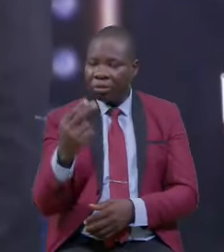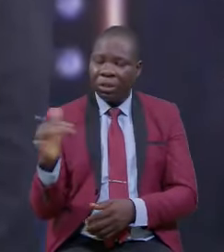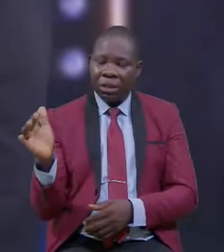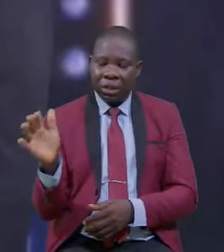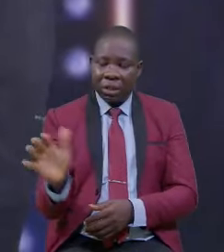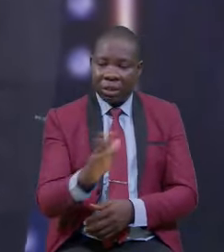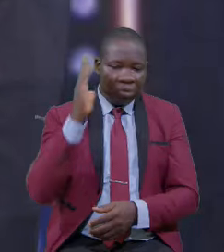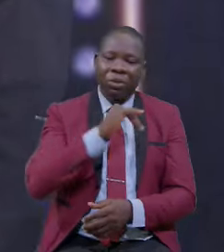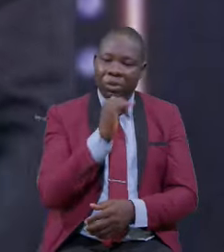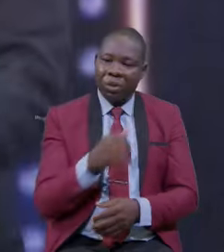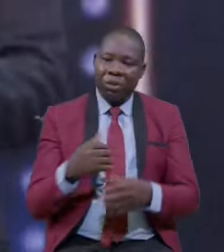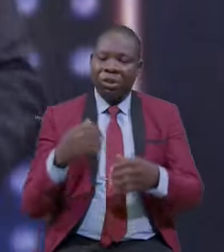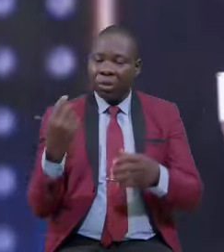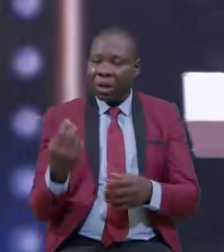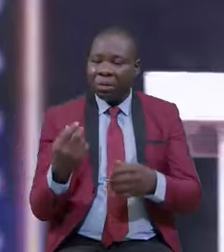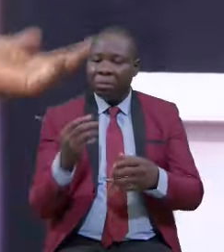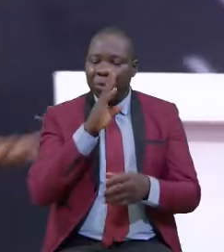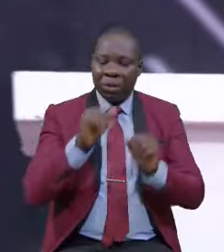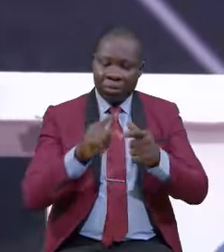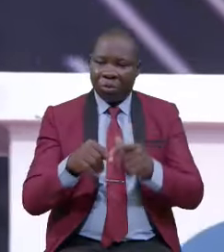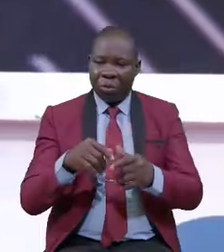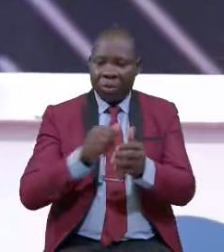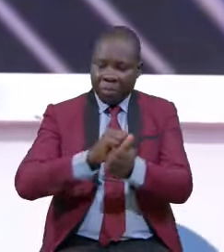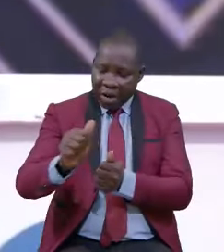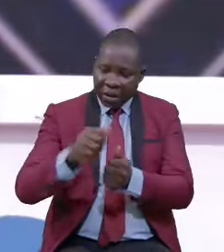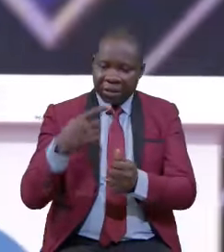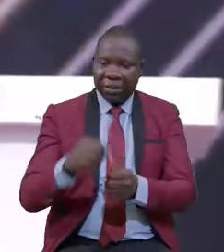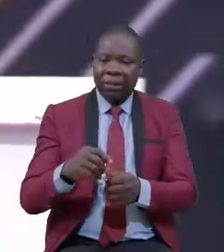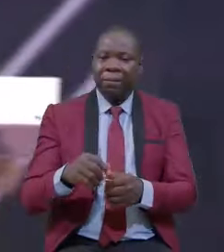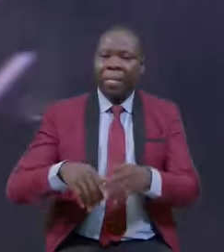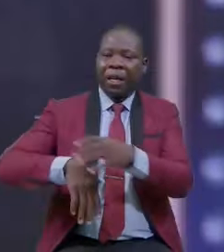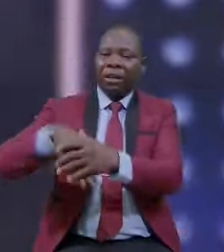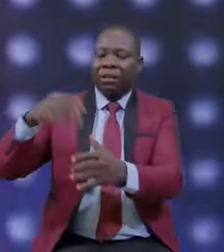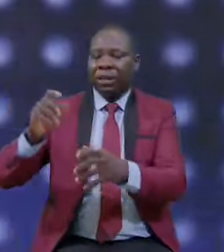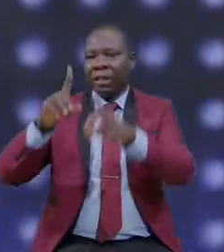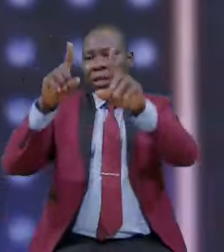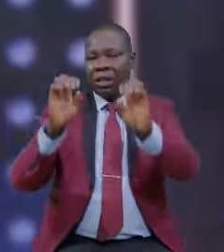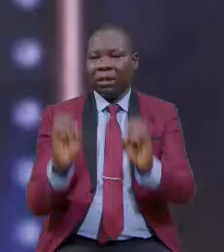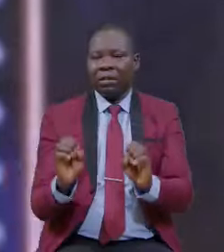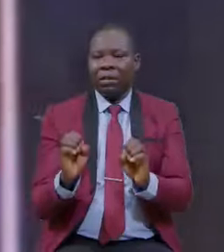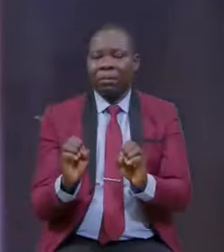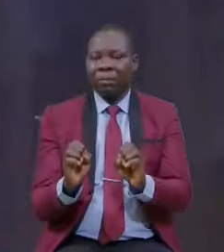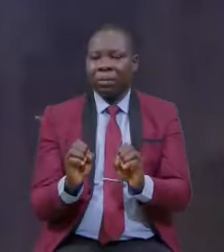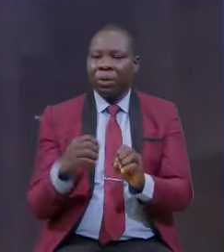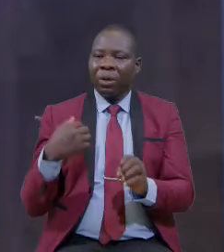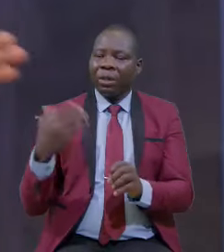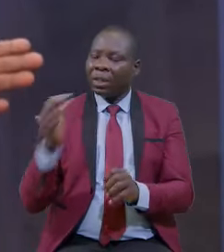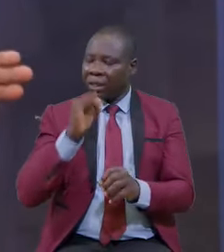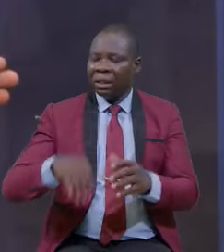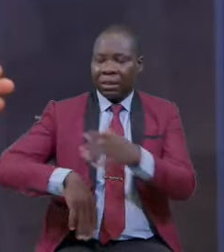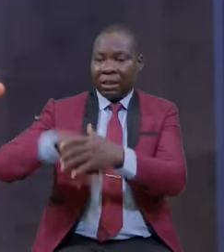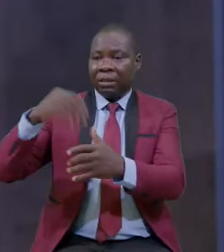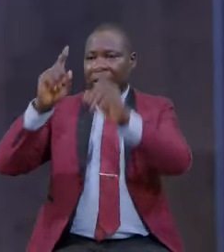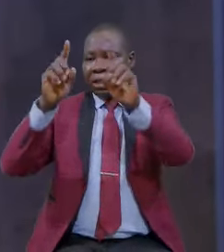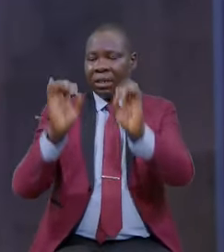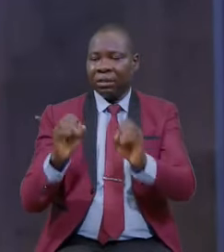we leave this world. And the exam is not here, it's external, it's, you know, in eternity. And then you'll ask us about this, about this,